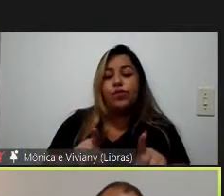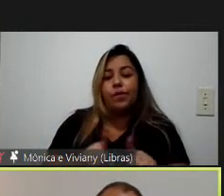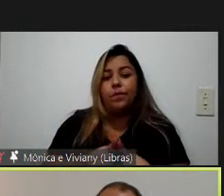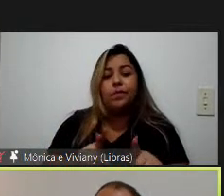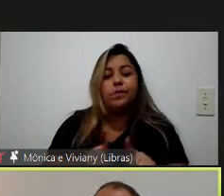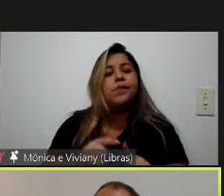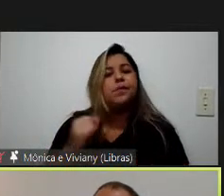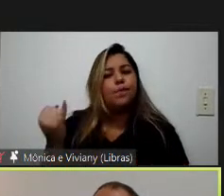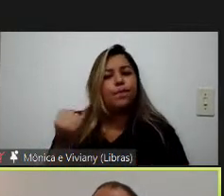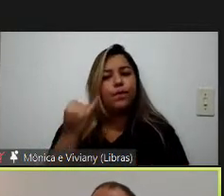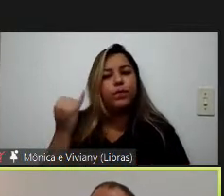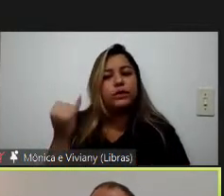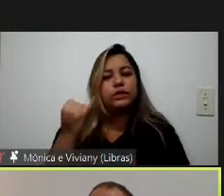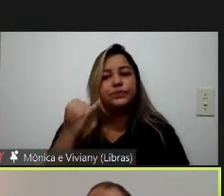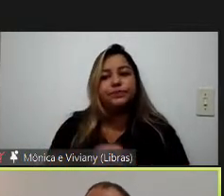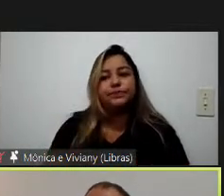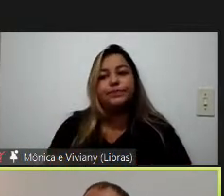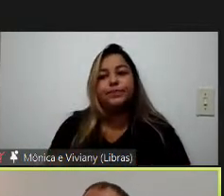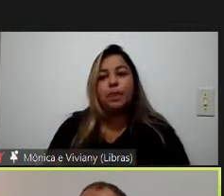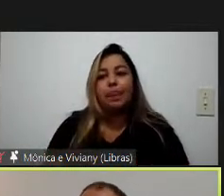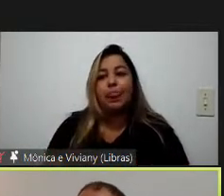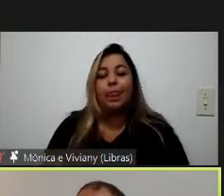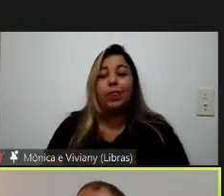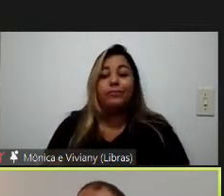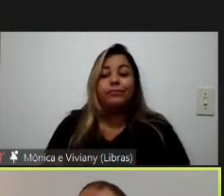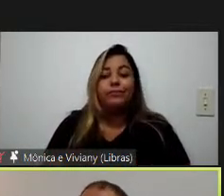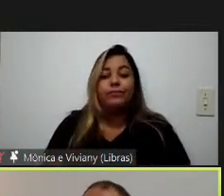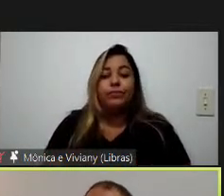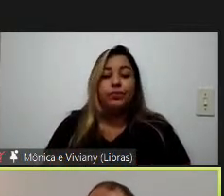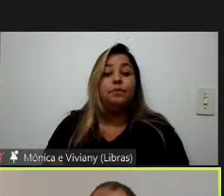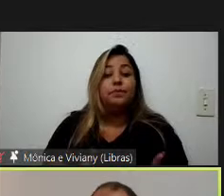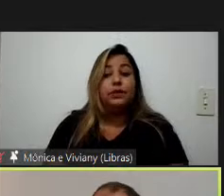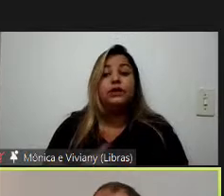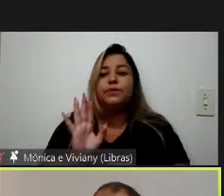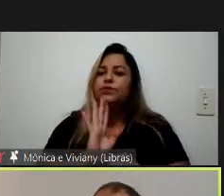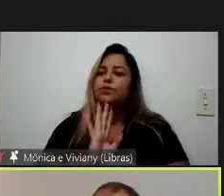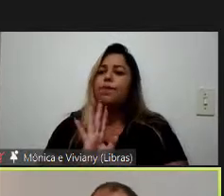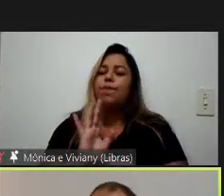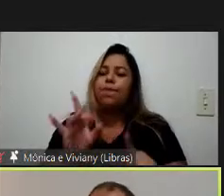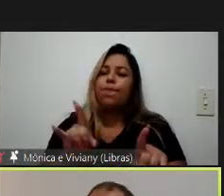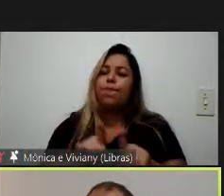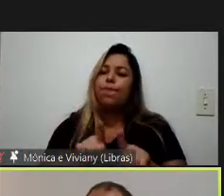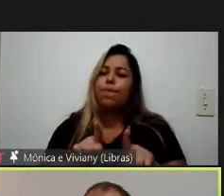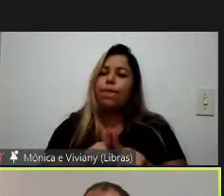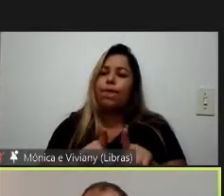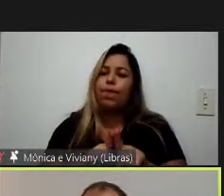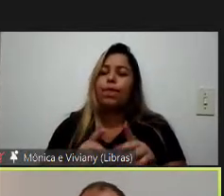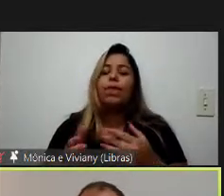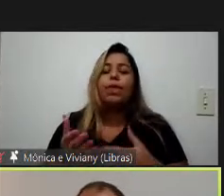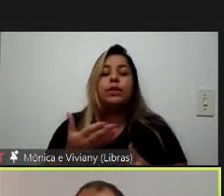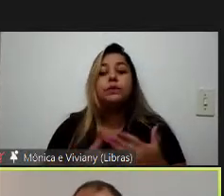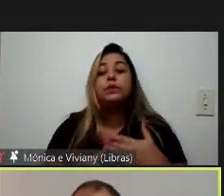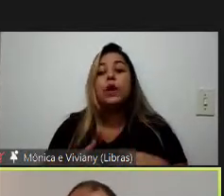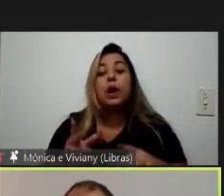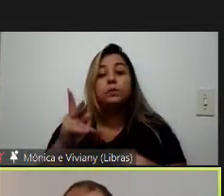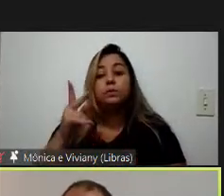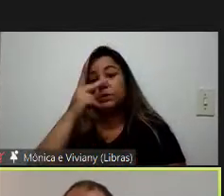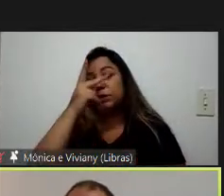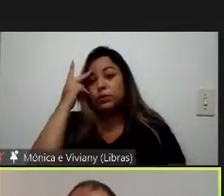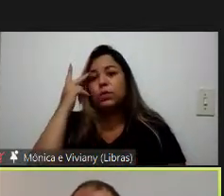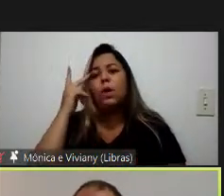policy measures available for policymakers who want to support and promote healthy and sustainable diets. One way